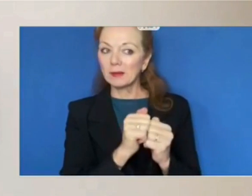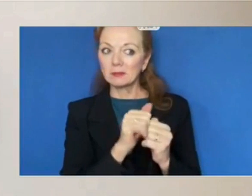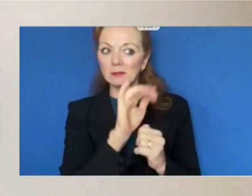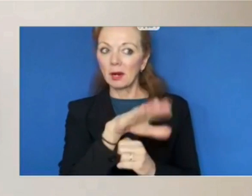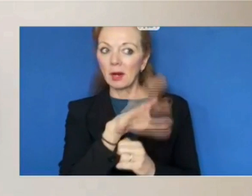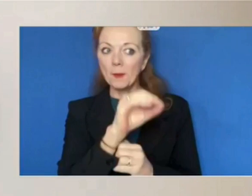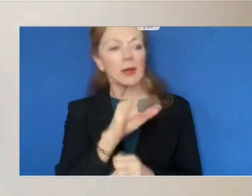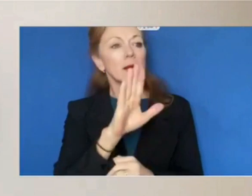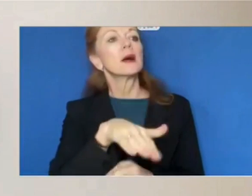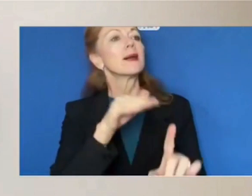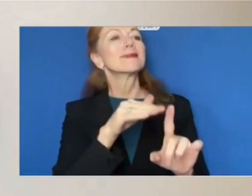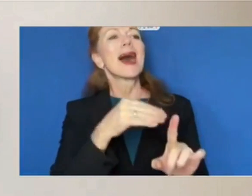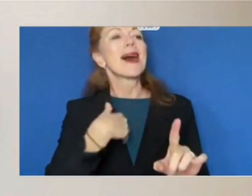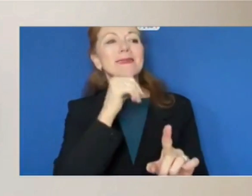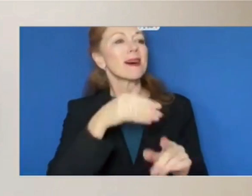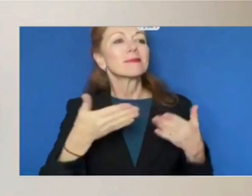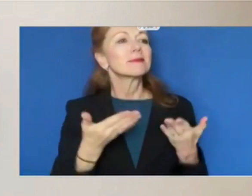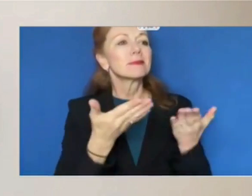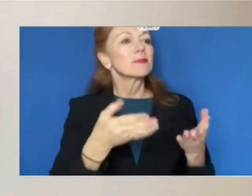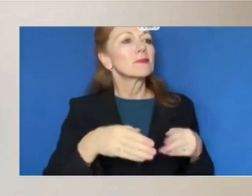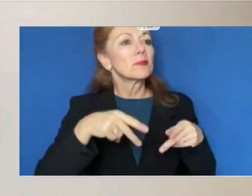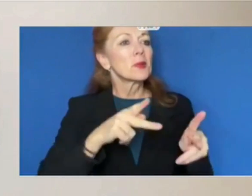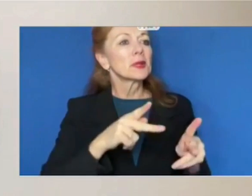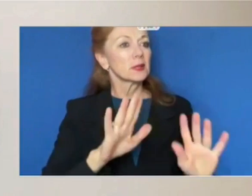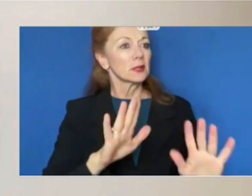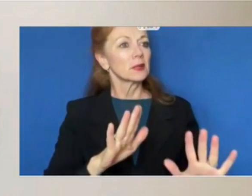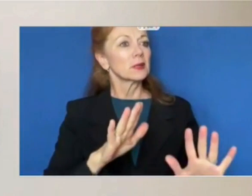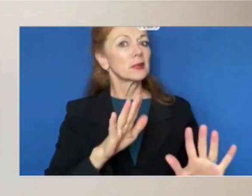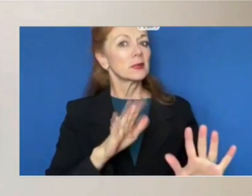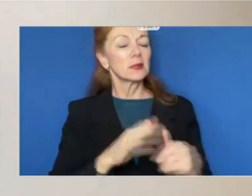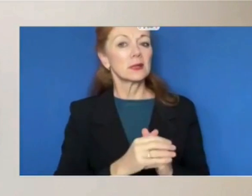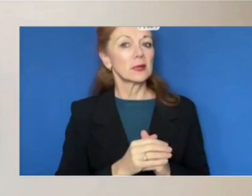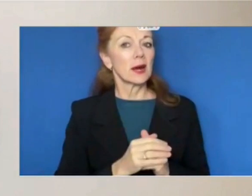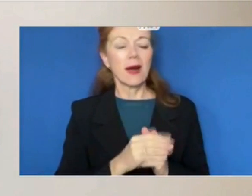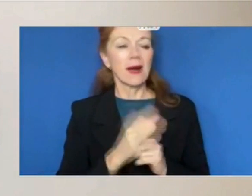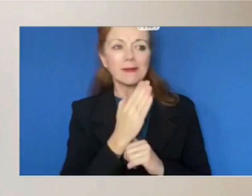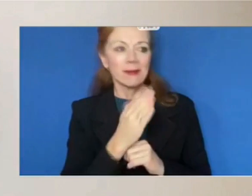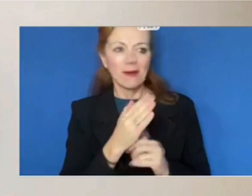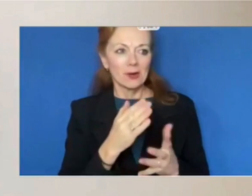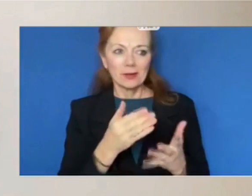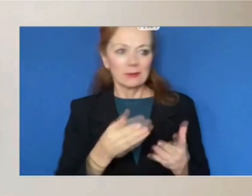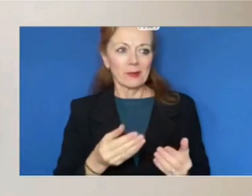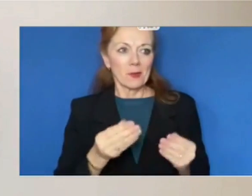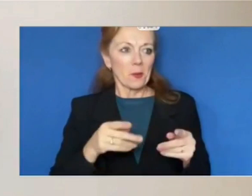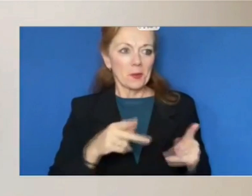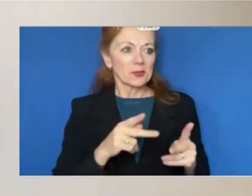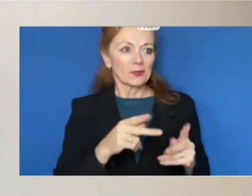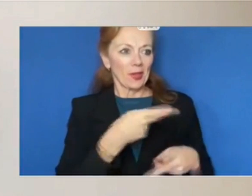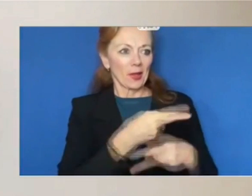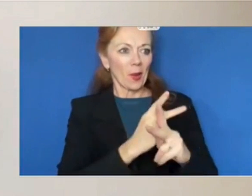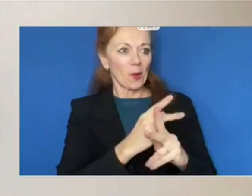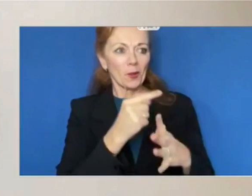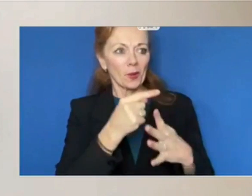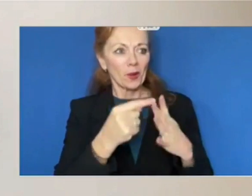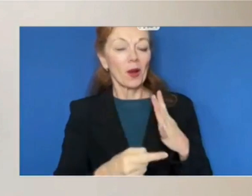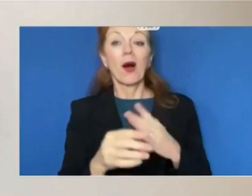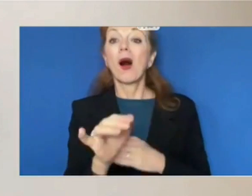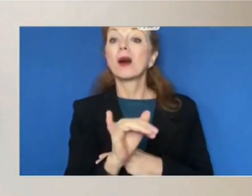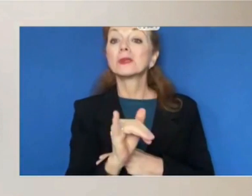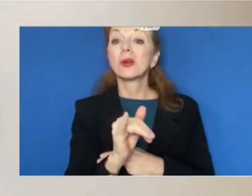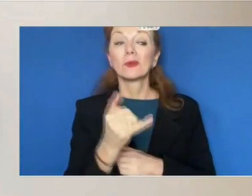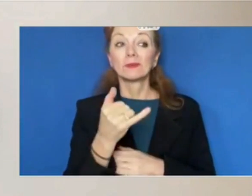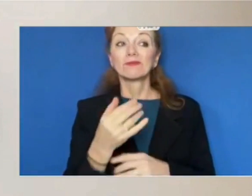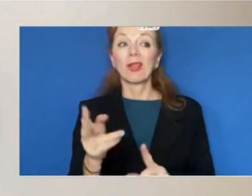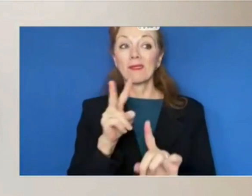authorize use of your information to open those accounts or to obtain those benefits or those loans. And then also file a police report with your